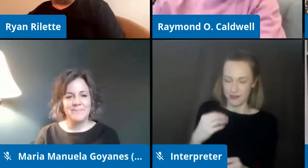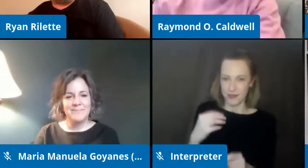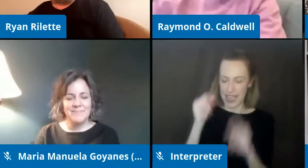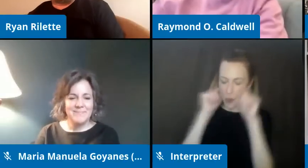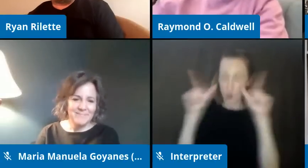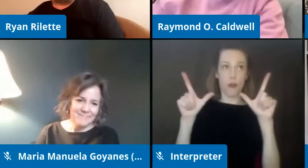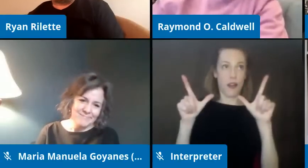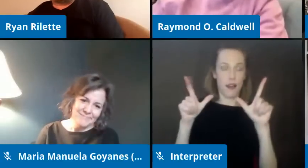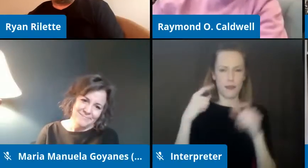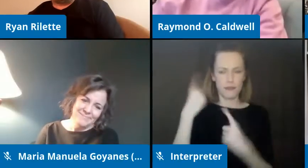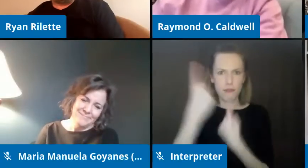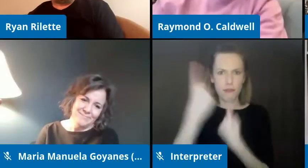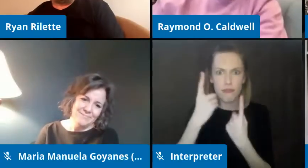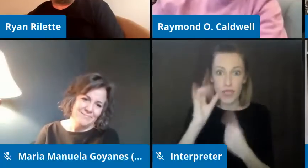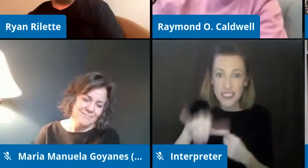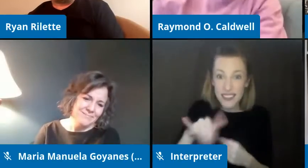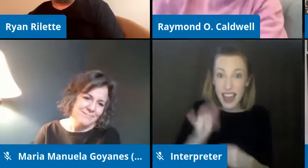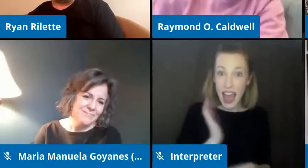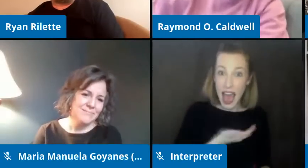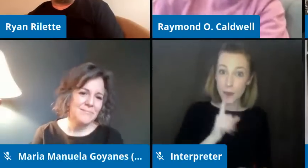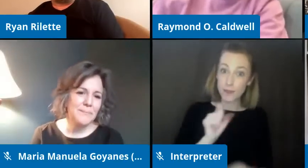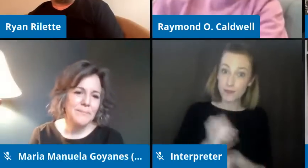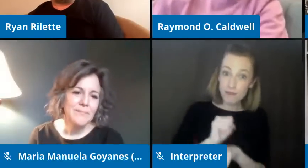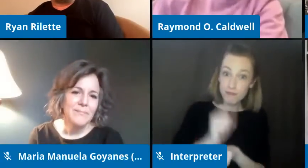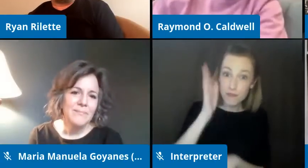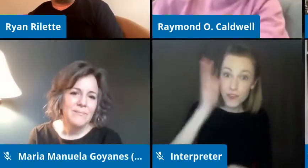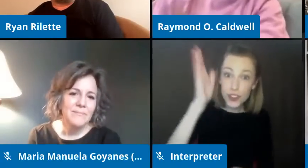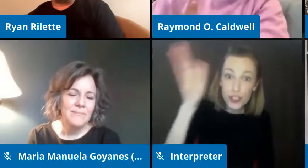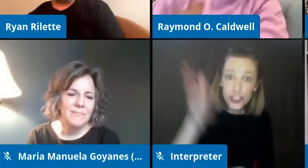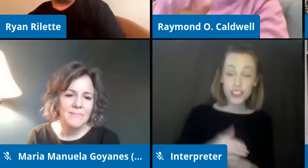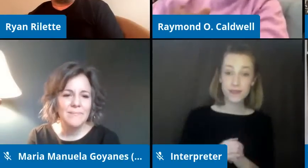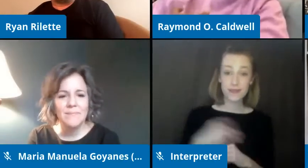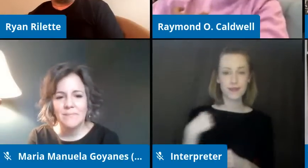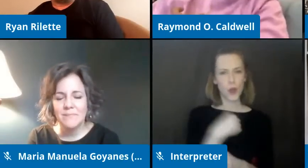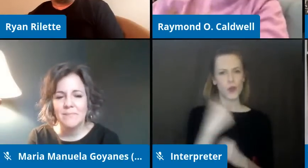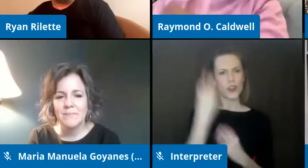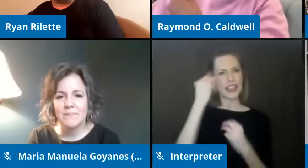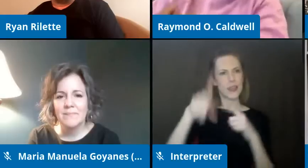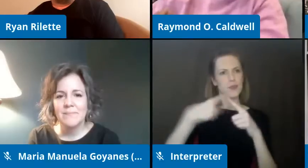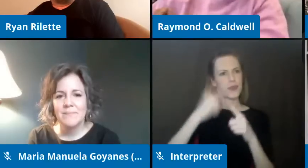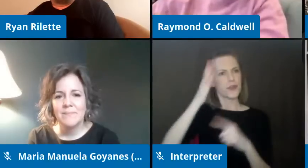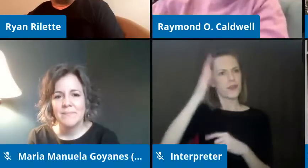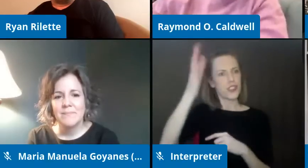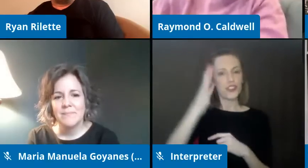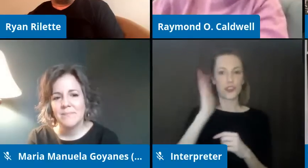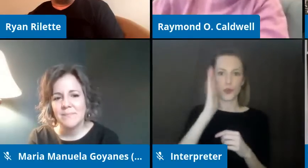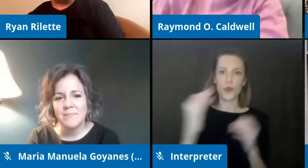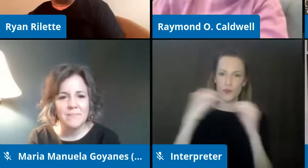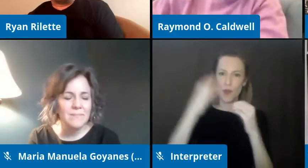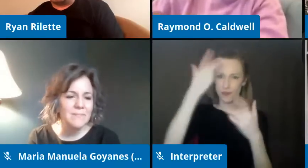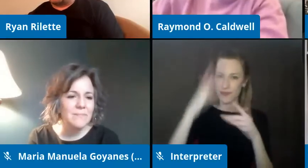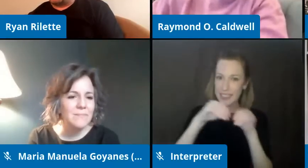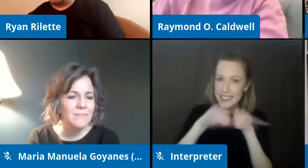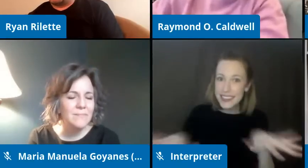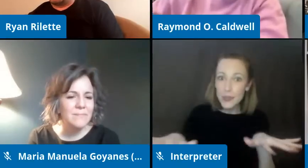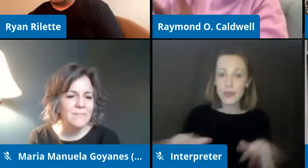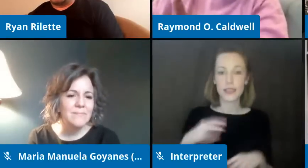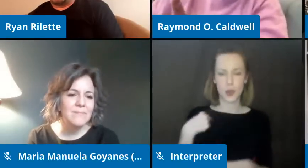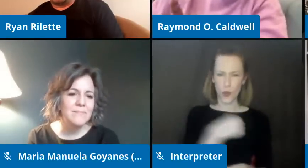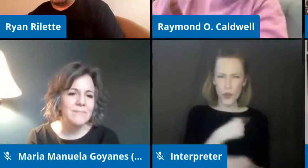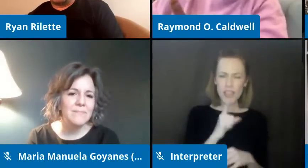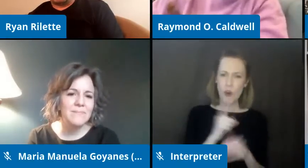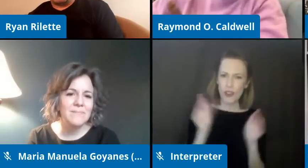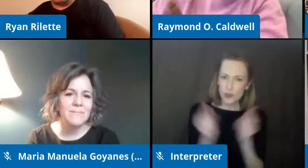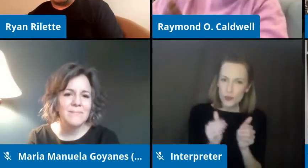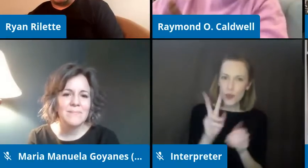of pandemics, I think that might be where at least we are headed. We are a smaller venue. We're a resident company